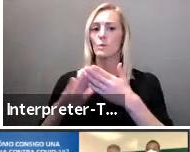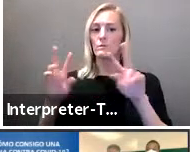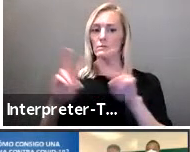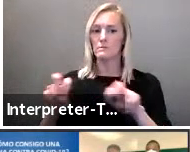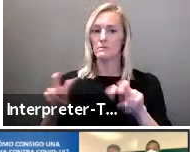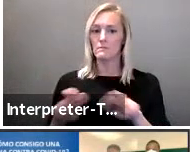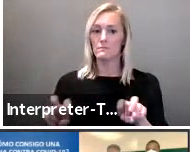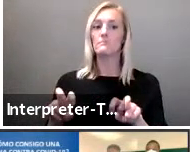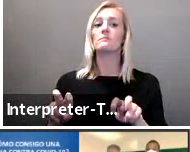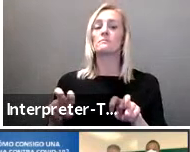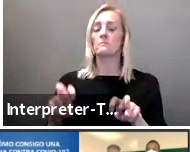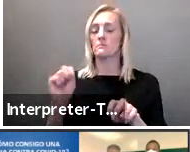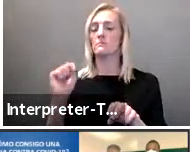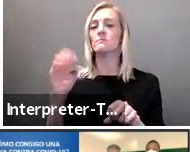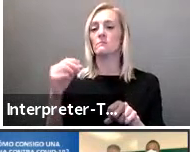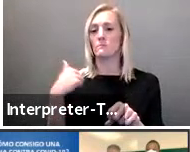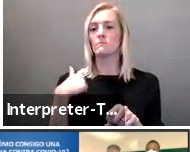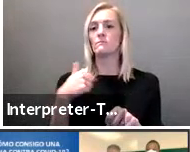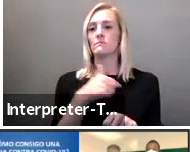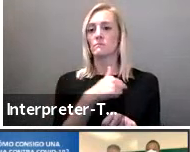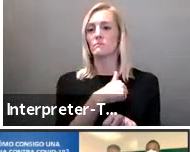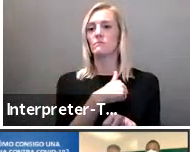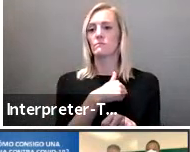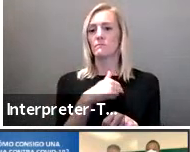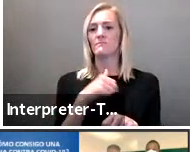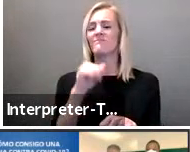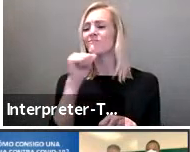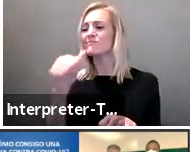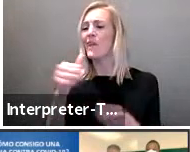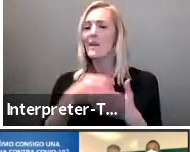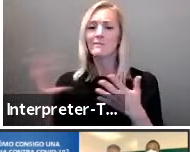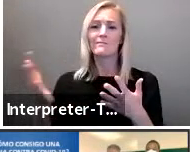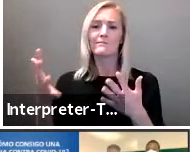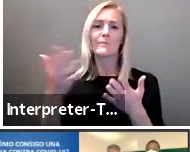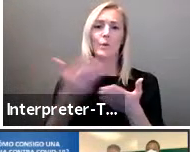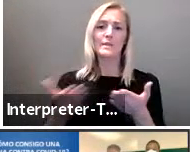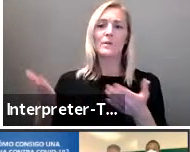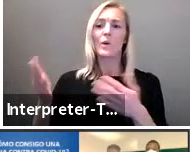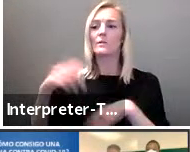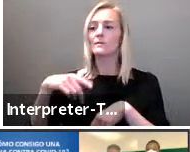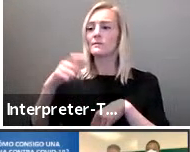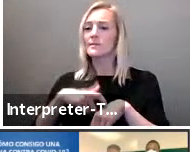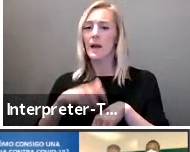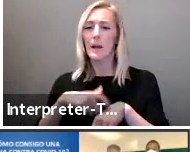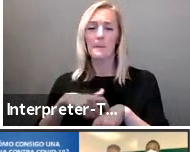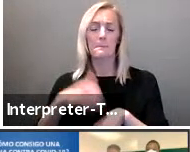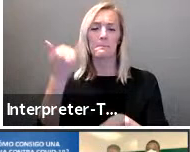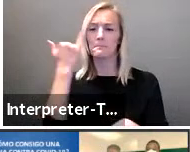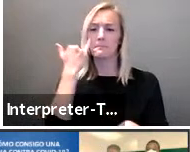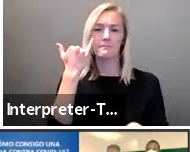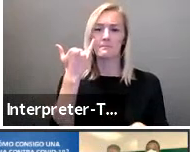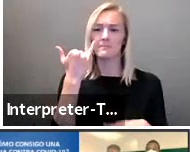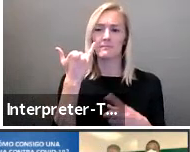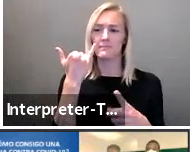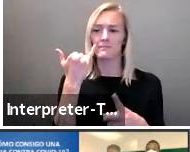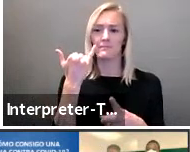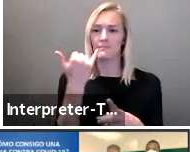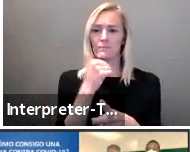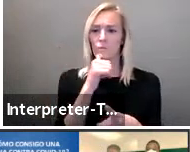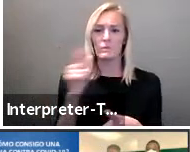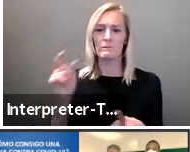that we wouldn't kind of be spending resources or our times in areas that have high levels of